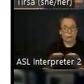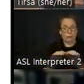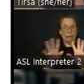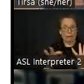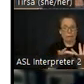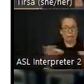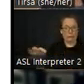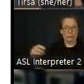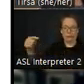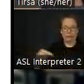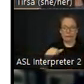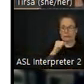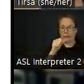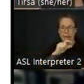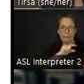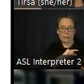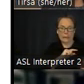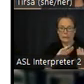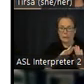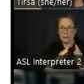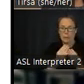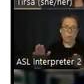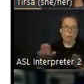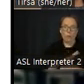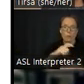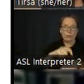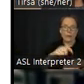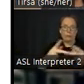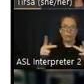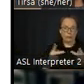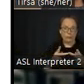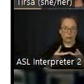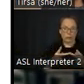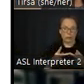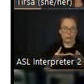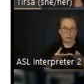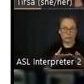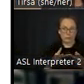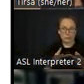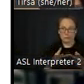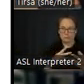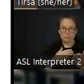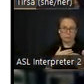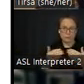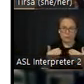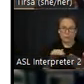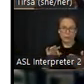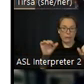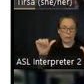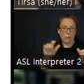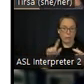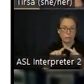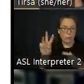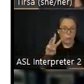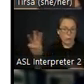police bureau or full-time city of Portland positions, even if they're on websites linked to